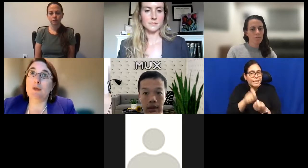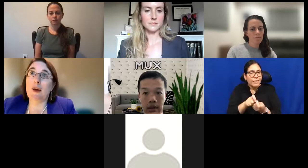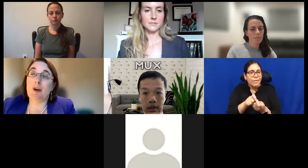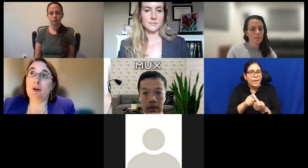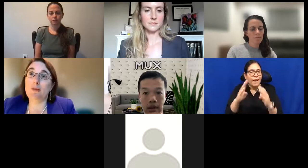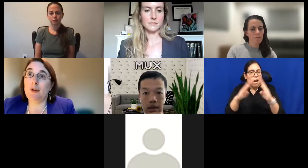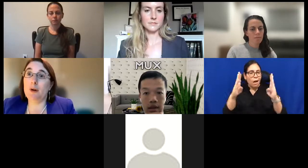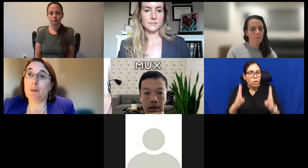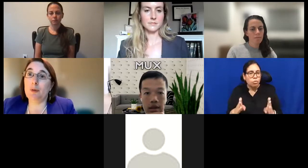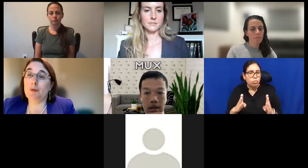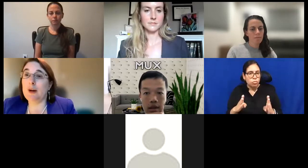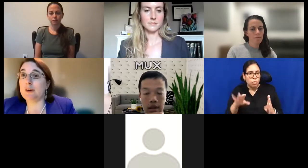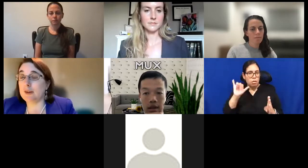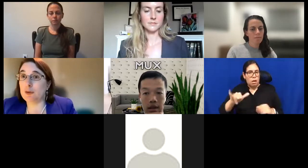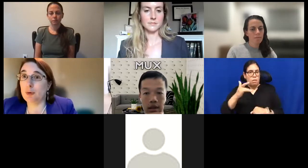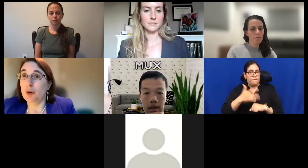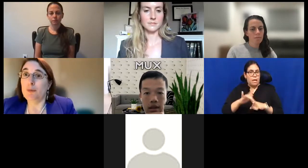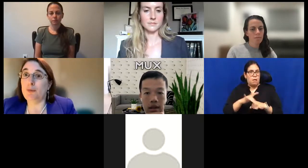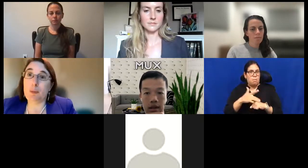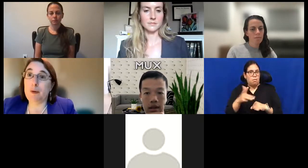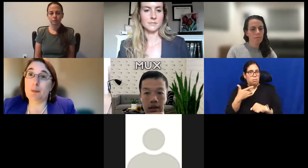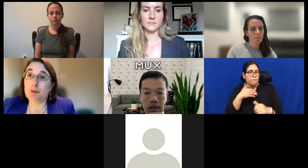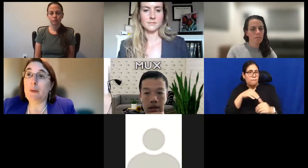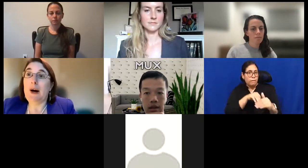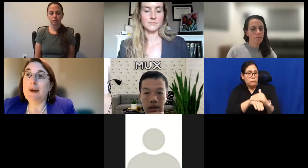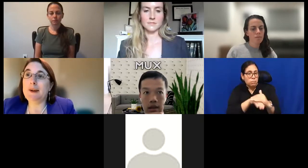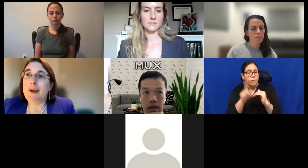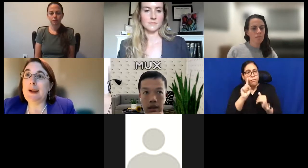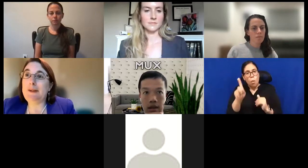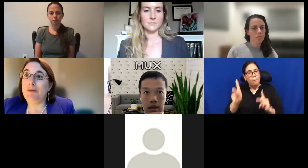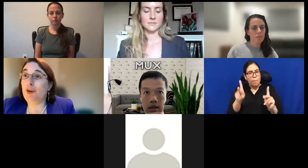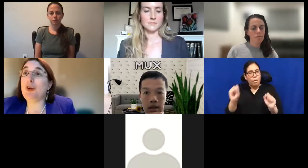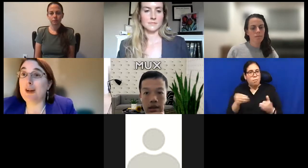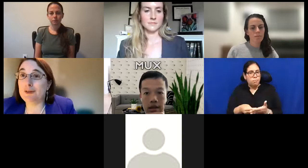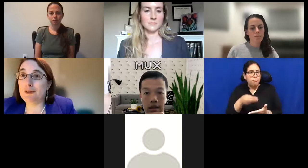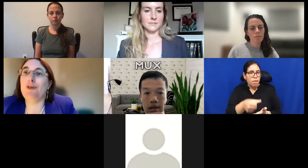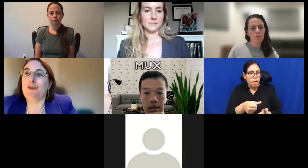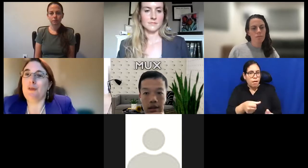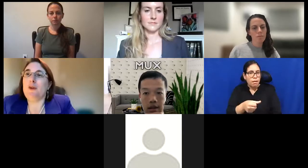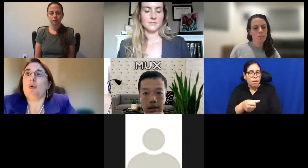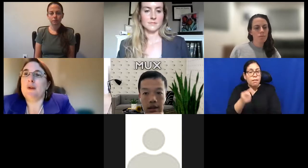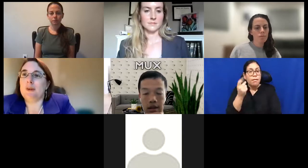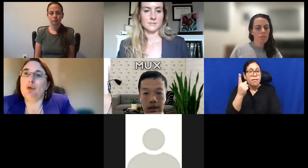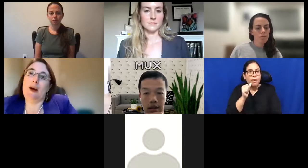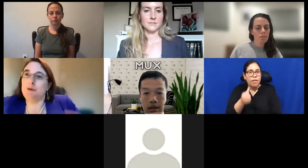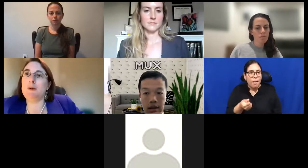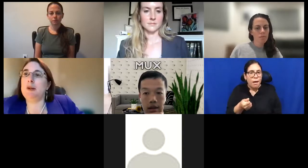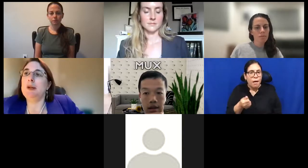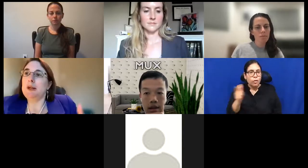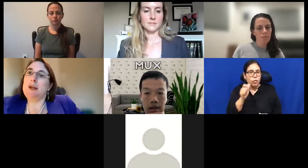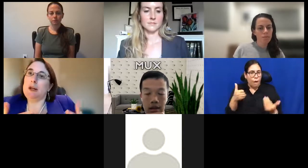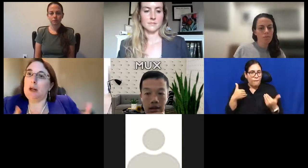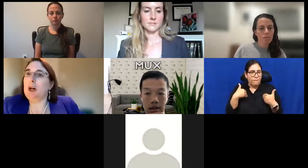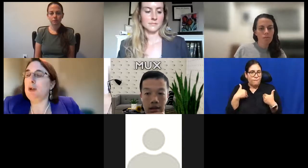houses that are available, that are accessible for people to buy, and they're not. They don't exist. You have to